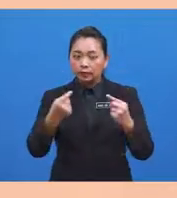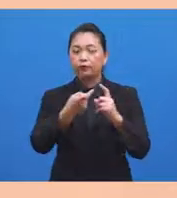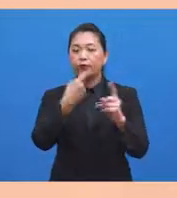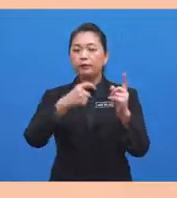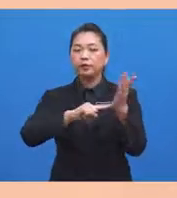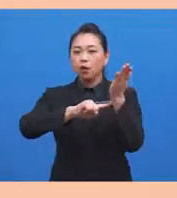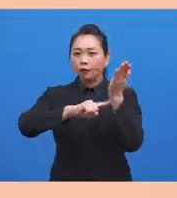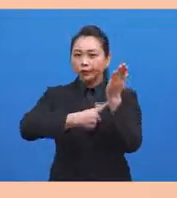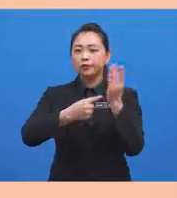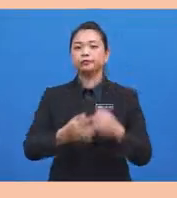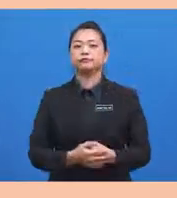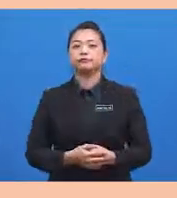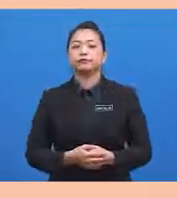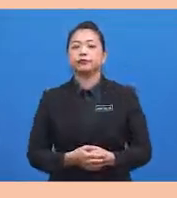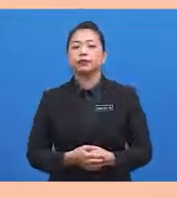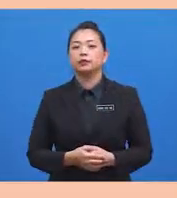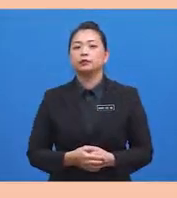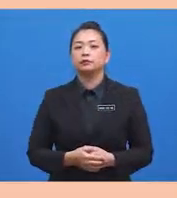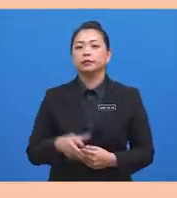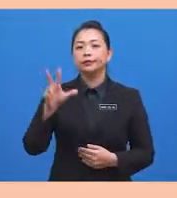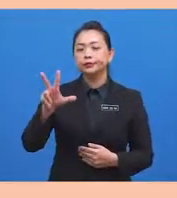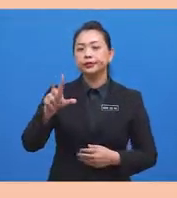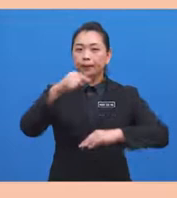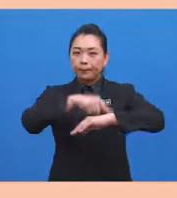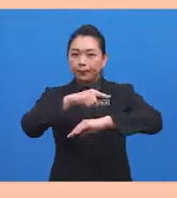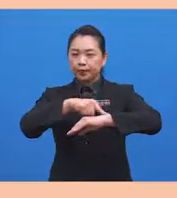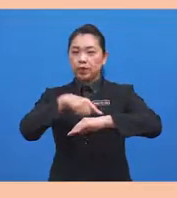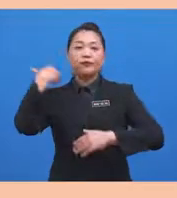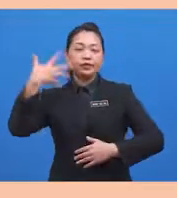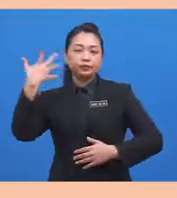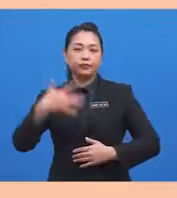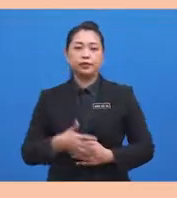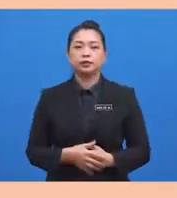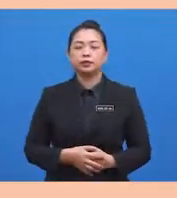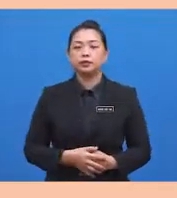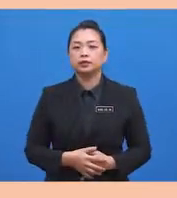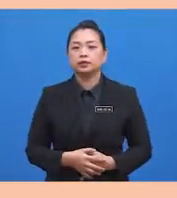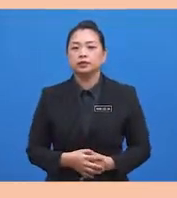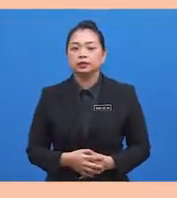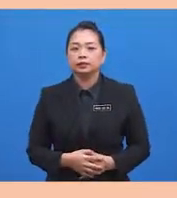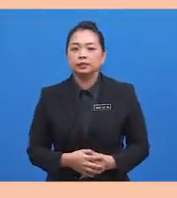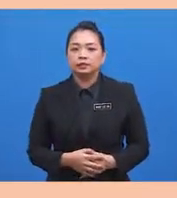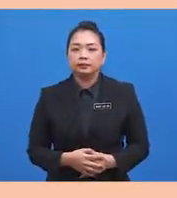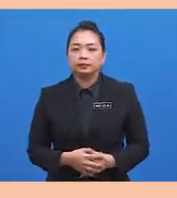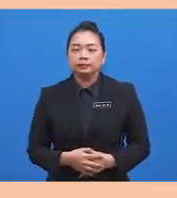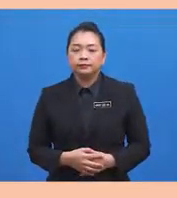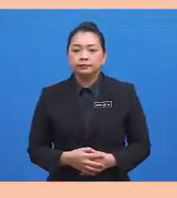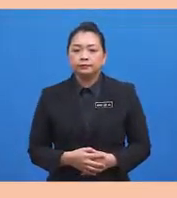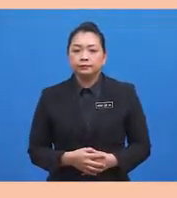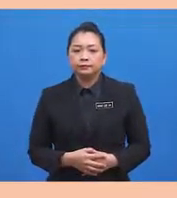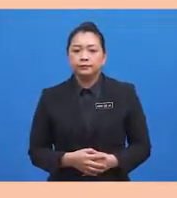origin. Number 3, a period of history. Just a word of advice before we